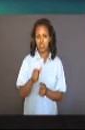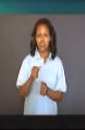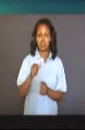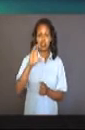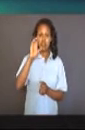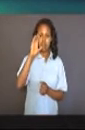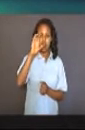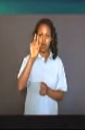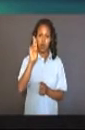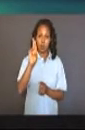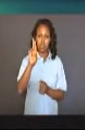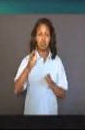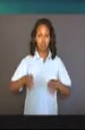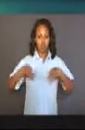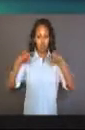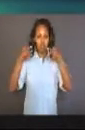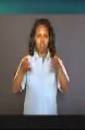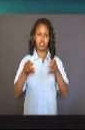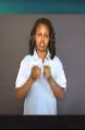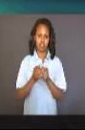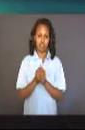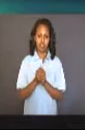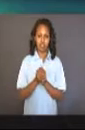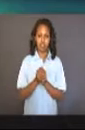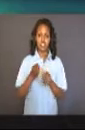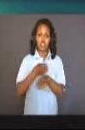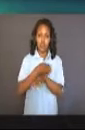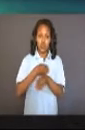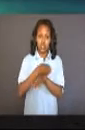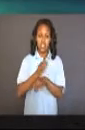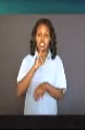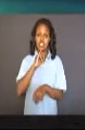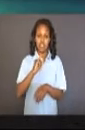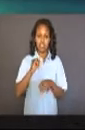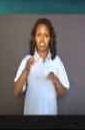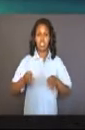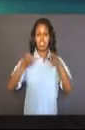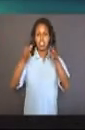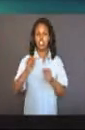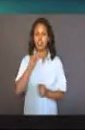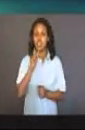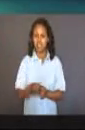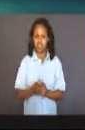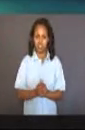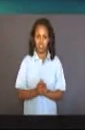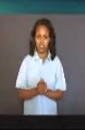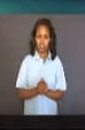Copper is a conductor. Wood is an insulator.